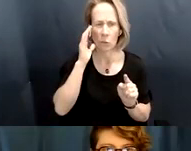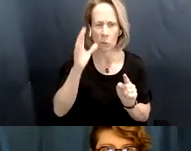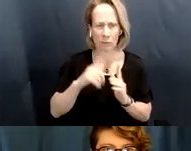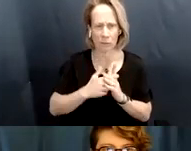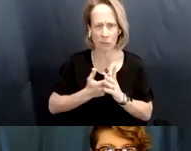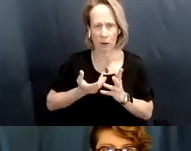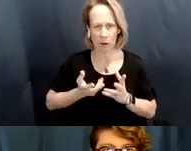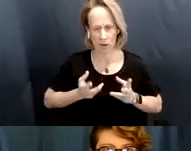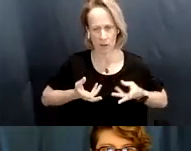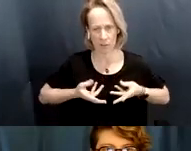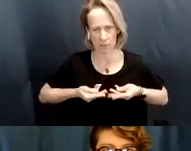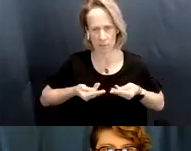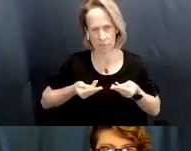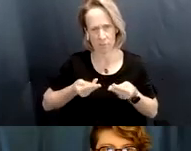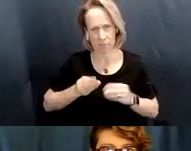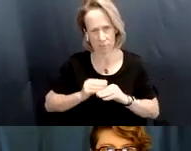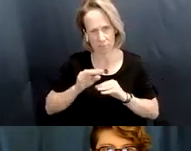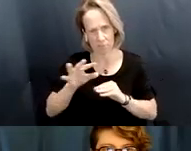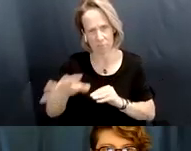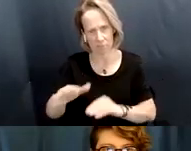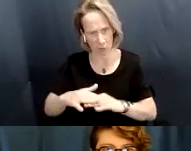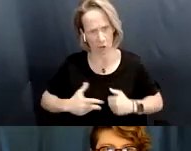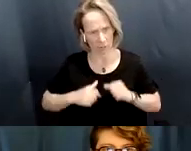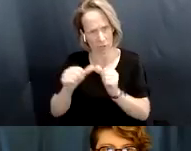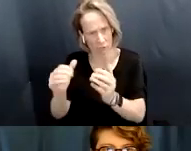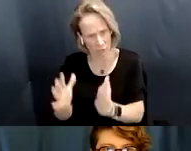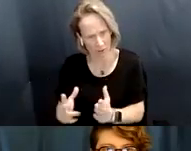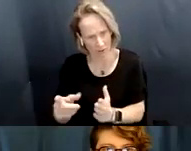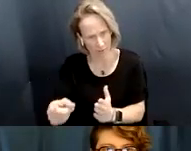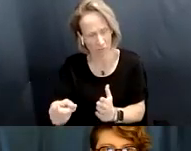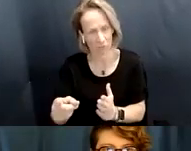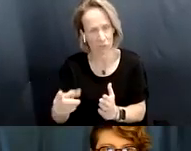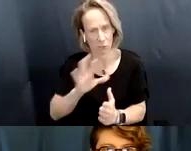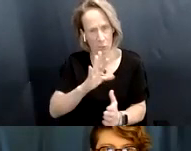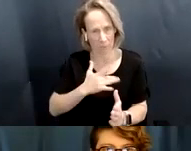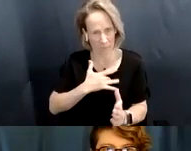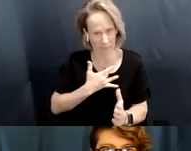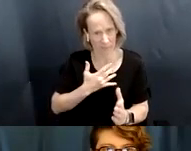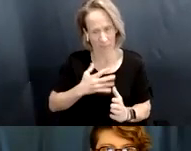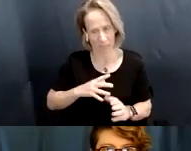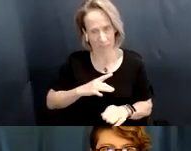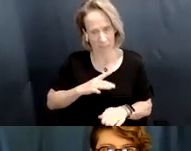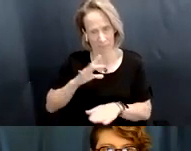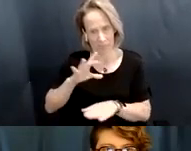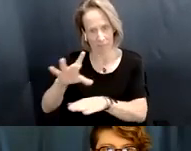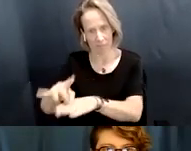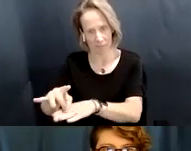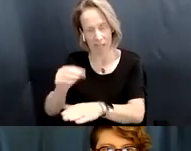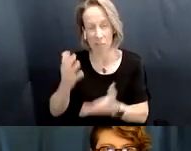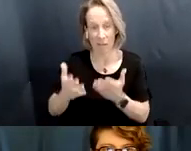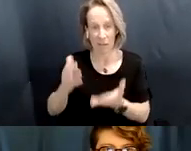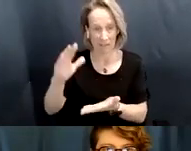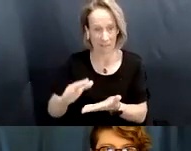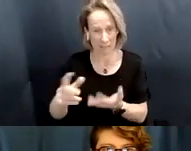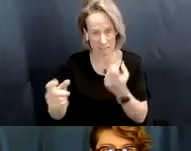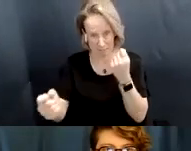the survivor that you are working with, and maybe lose some of that empathy, some of that understanding that you have